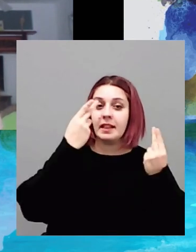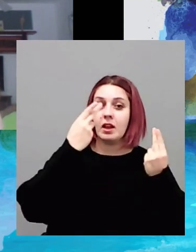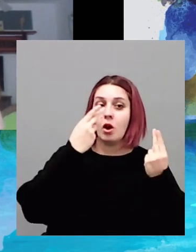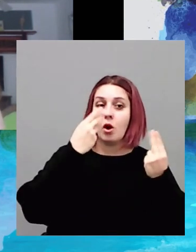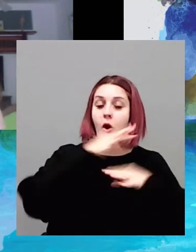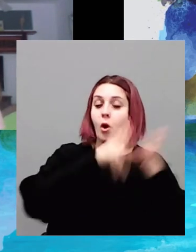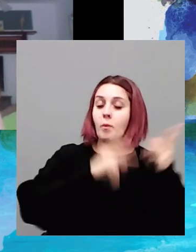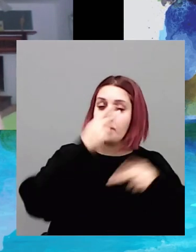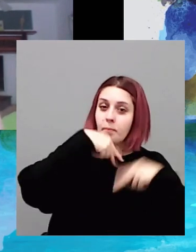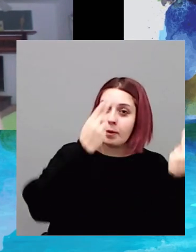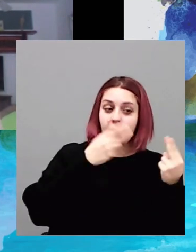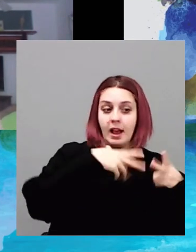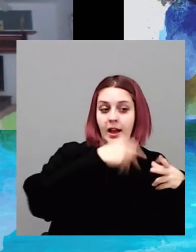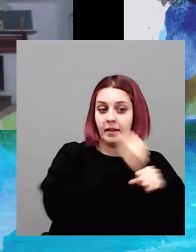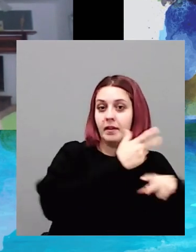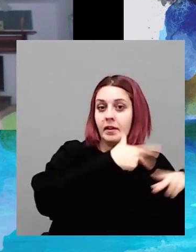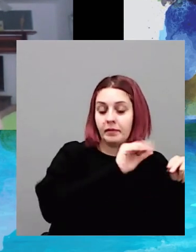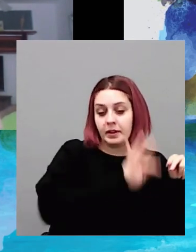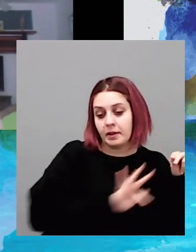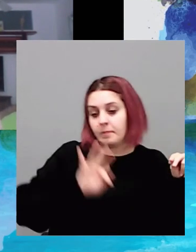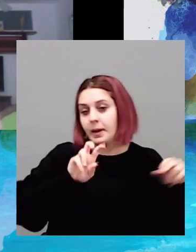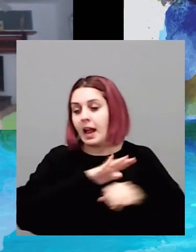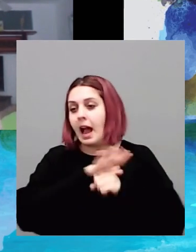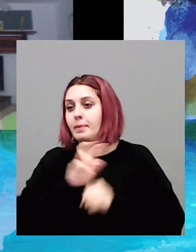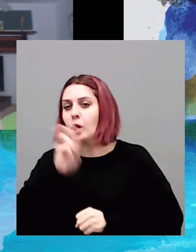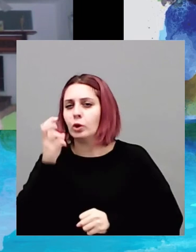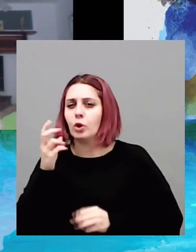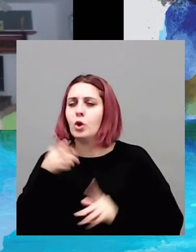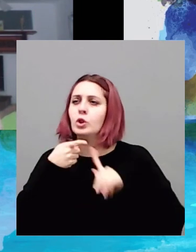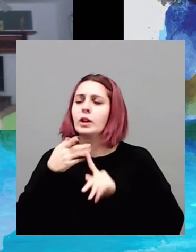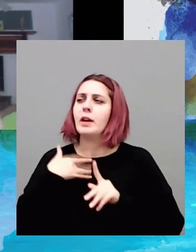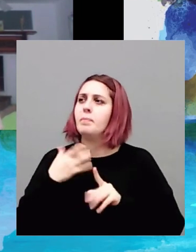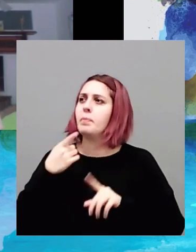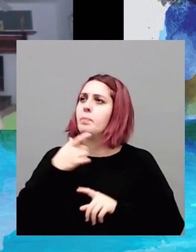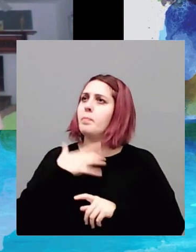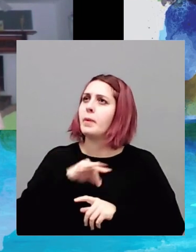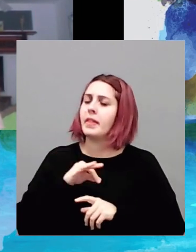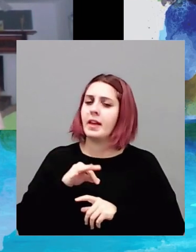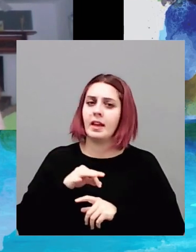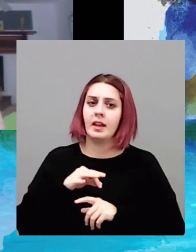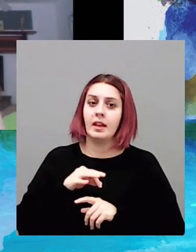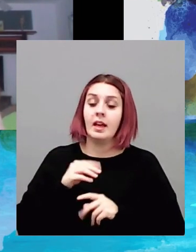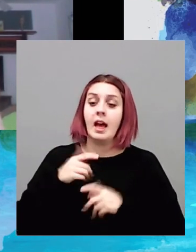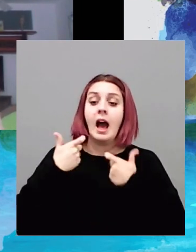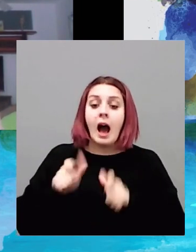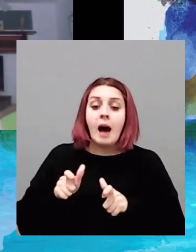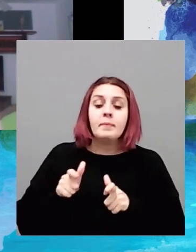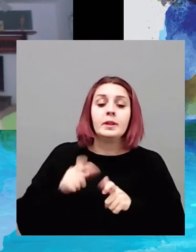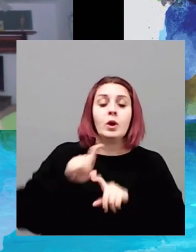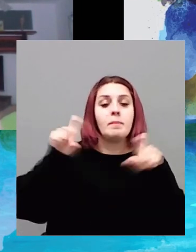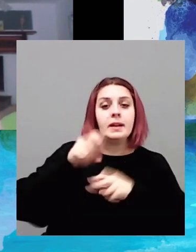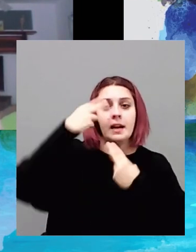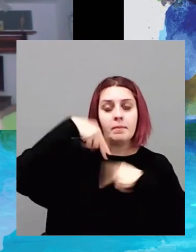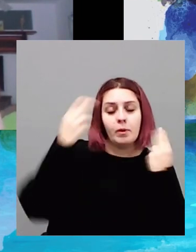you finished working at the public administration? Have you seen a bigger awareness, both in the public